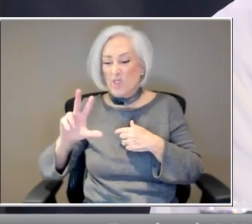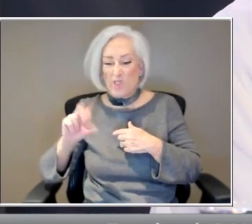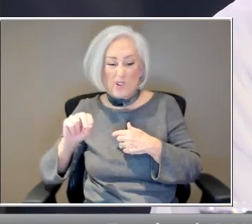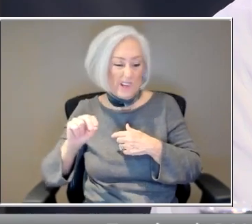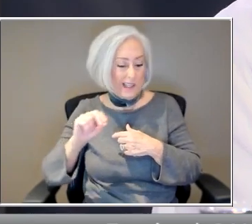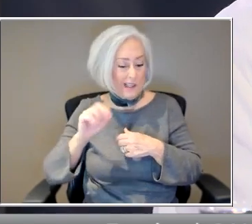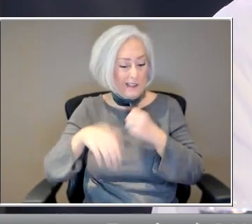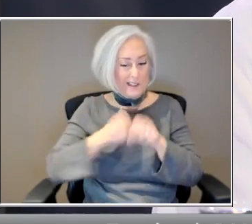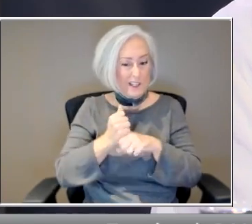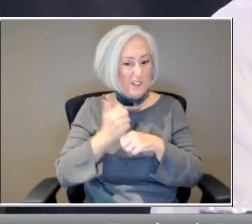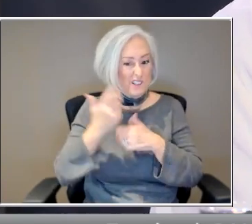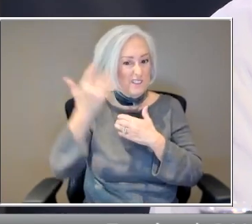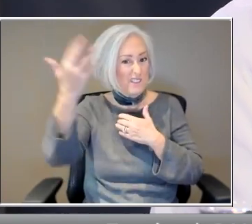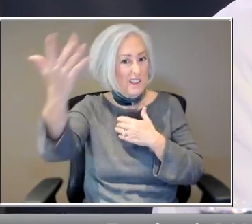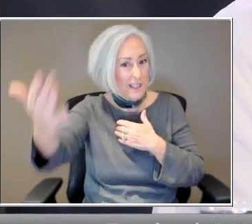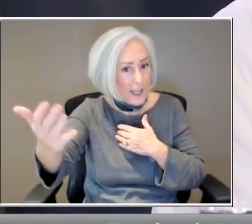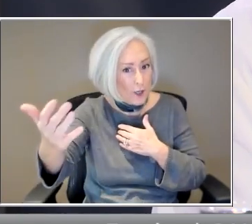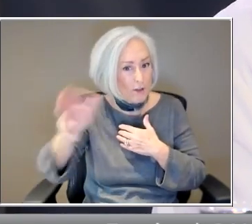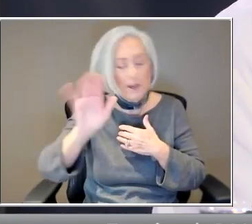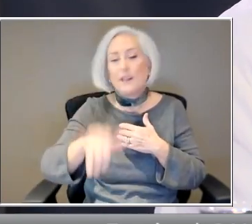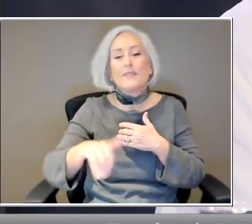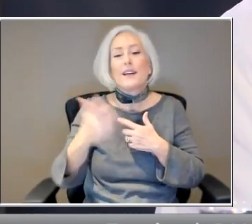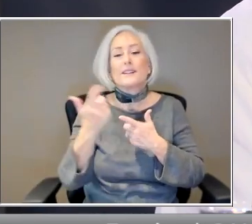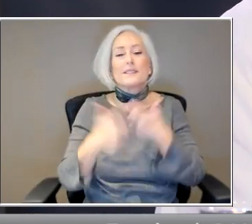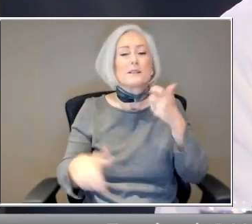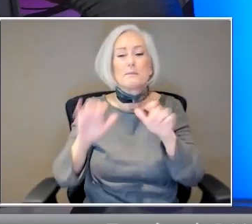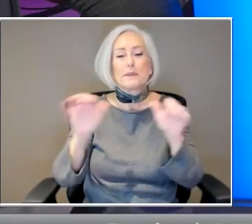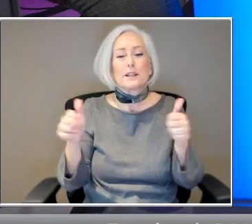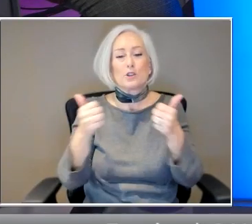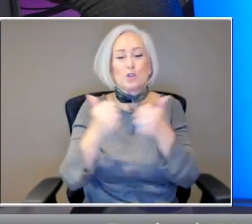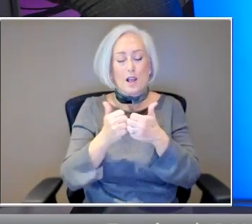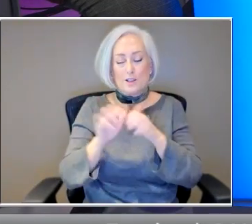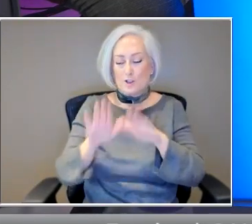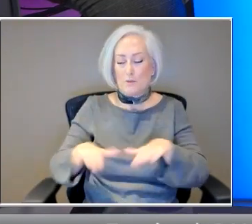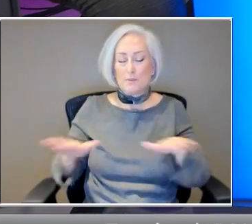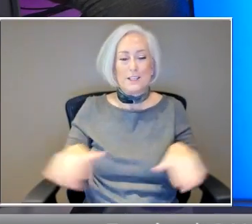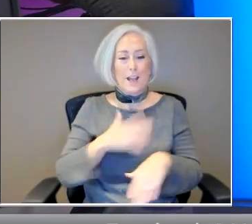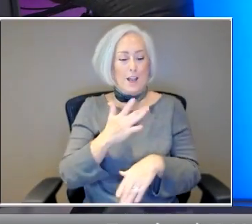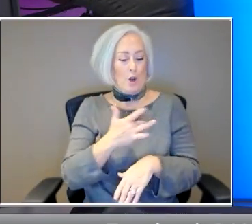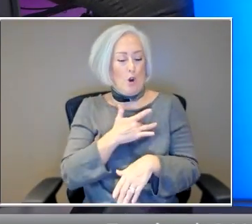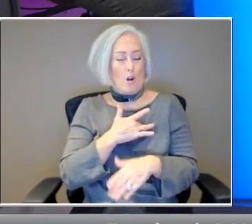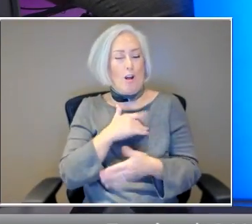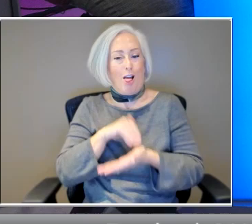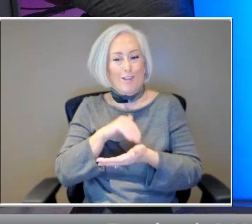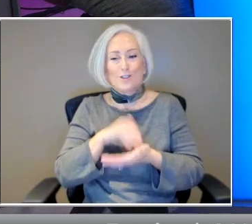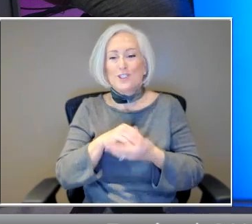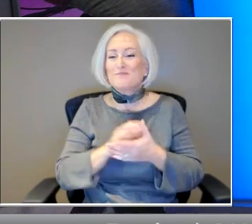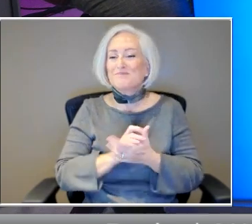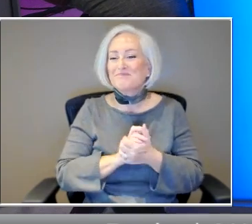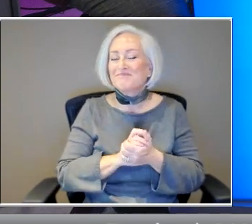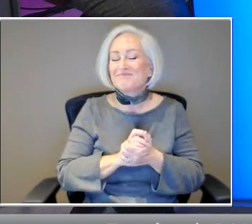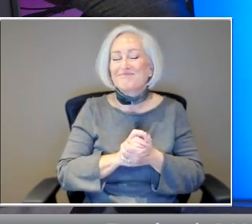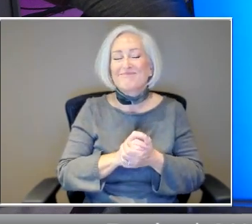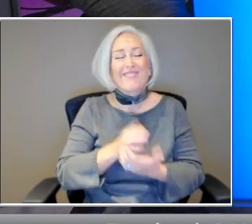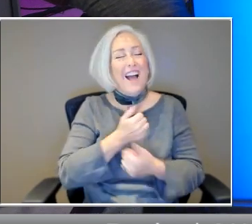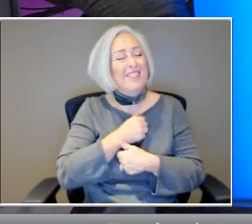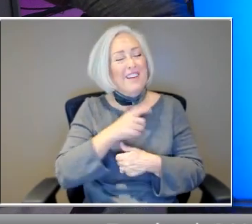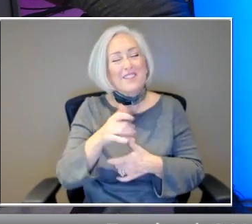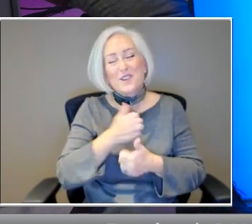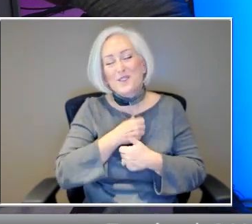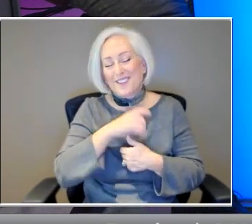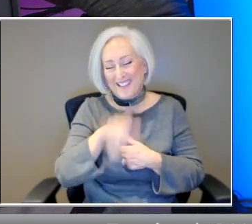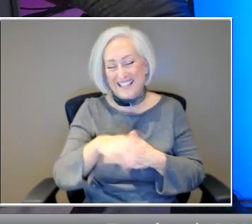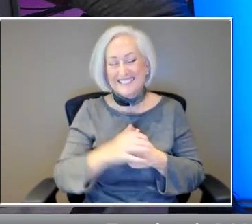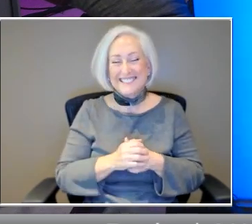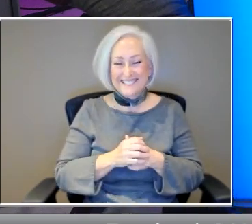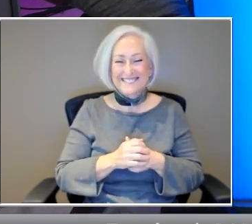pediatric cardiology. It's one of the reasons I love it. I love that you guys love what you do. I have one more question, Dr.